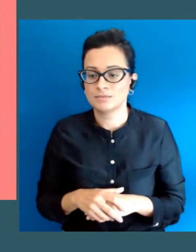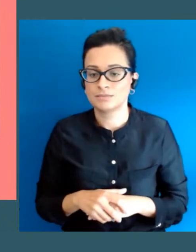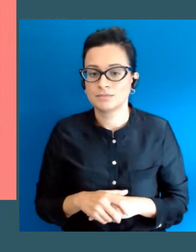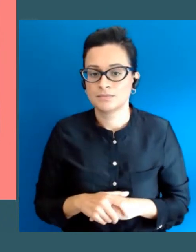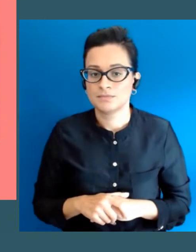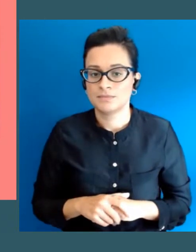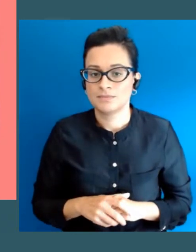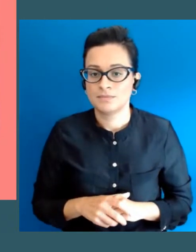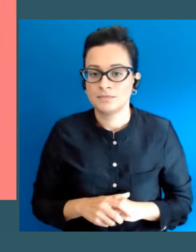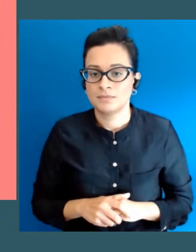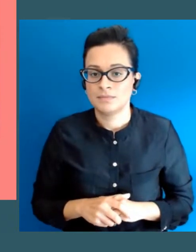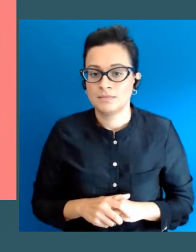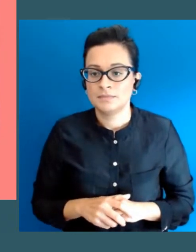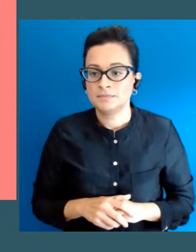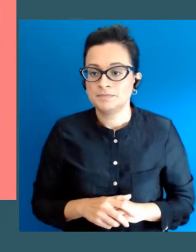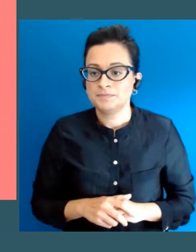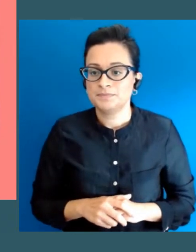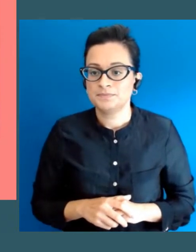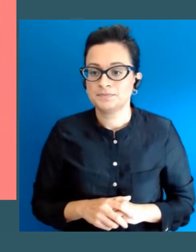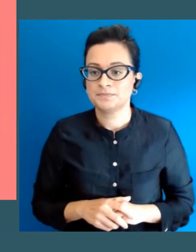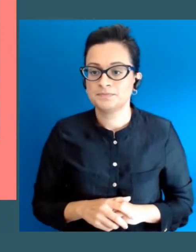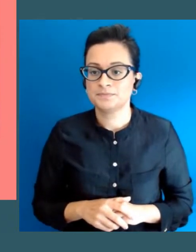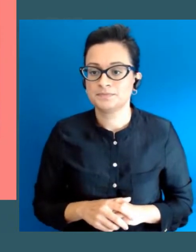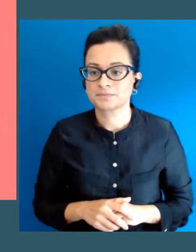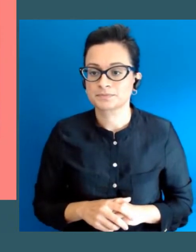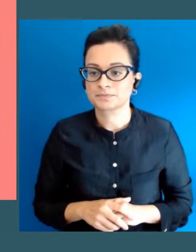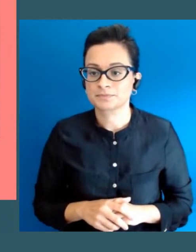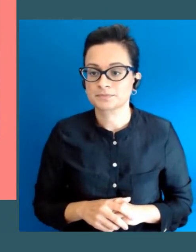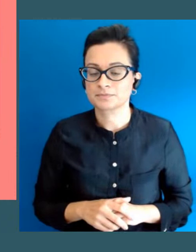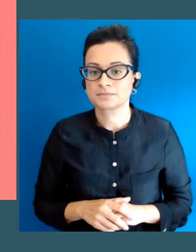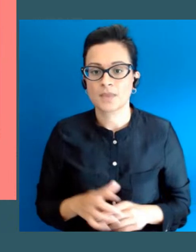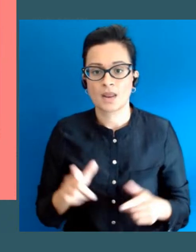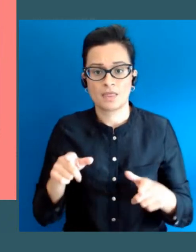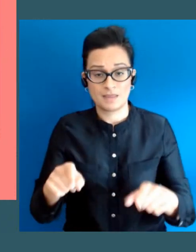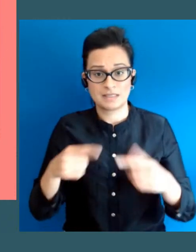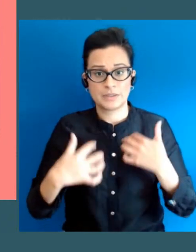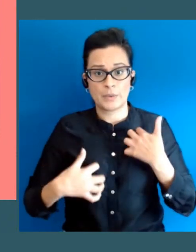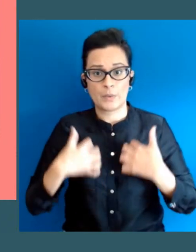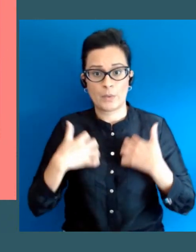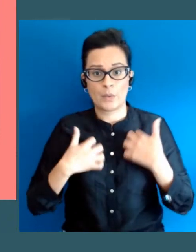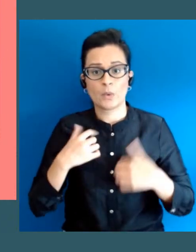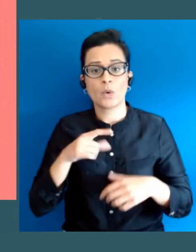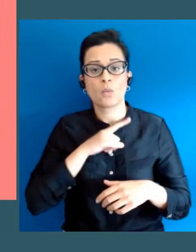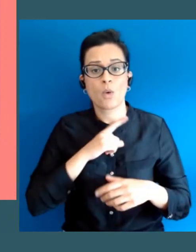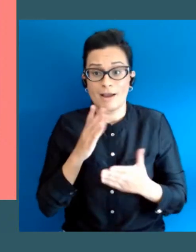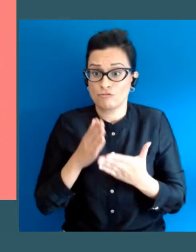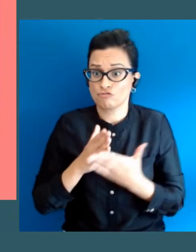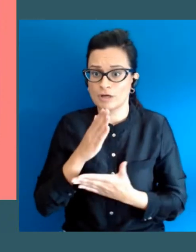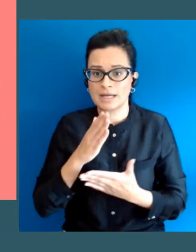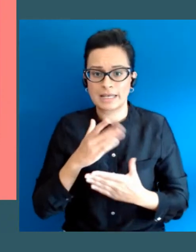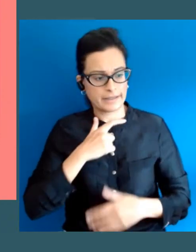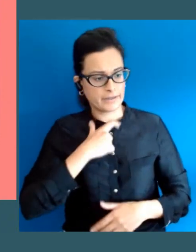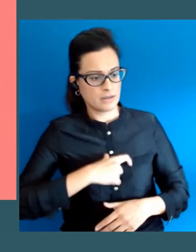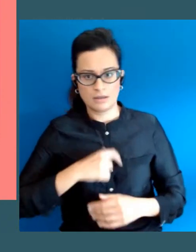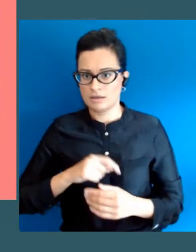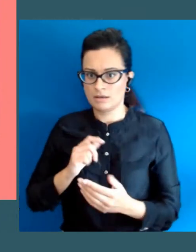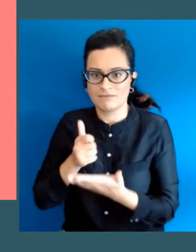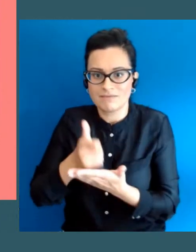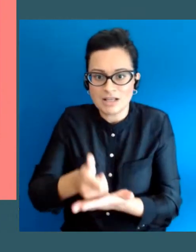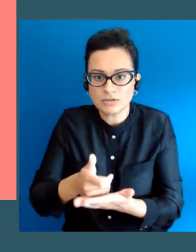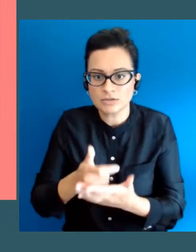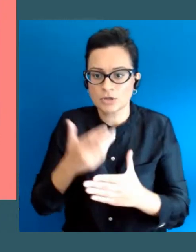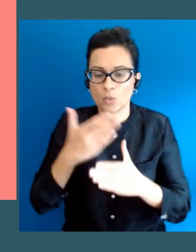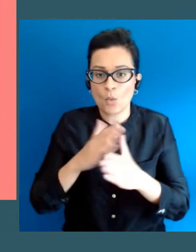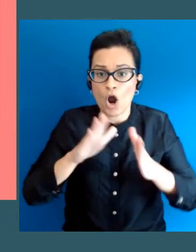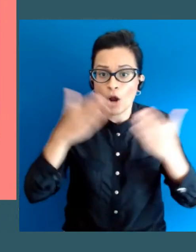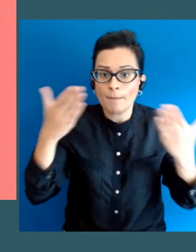One of the reasons this is particularly exciting is because it's a manualized intervention. So it follows a workbook. There are